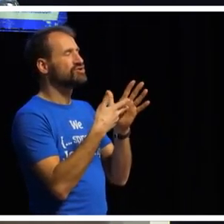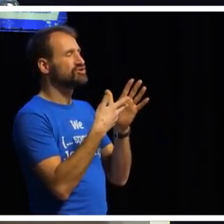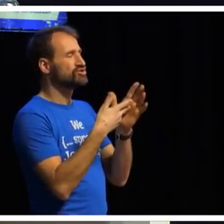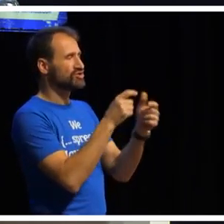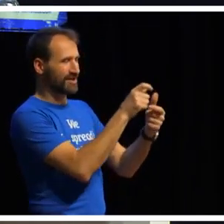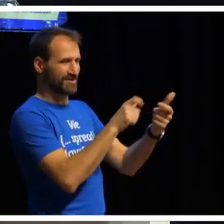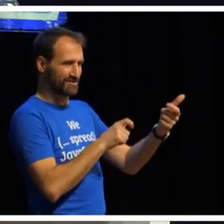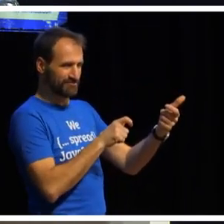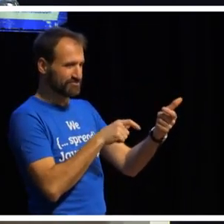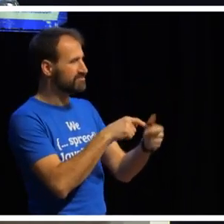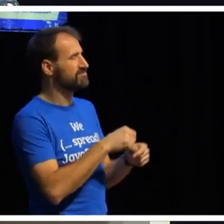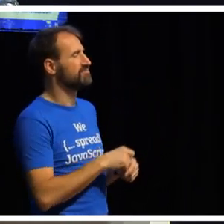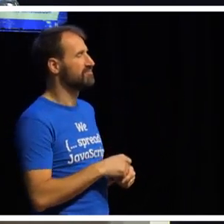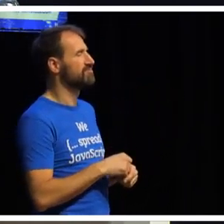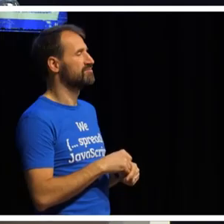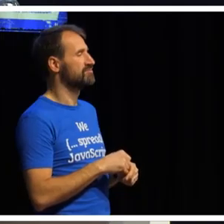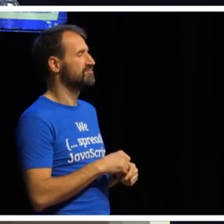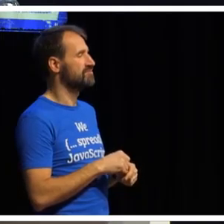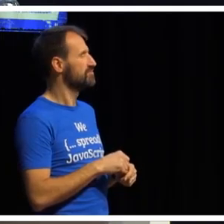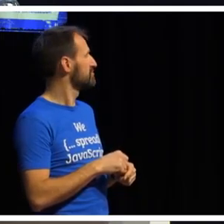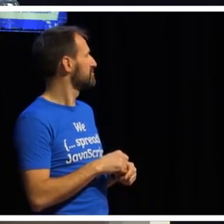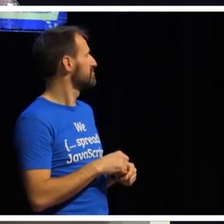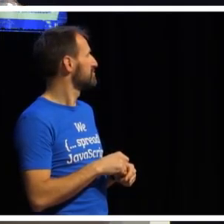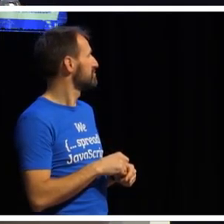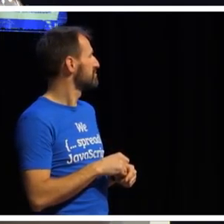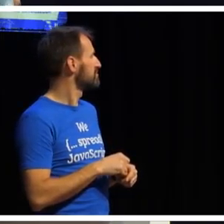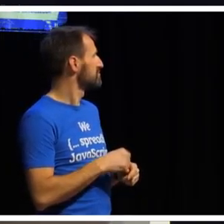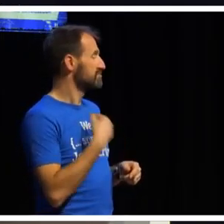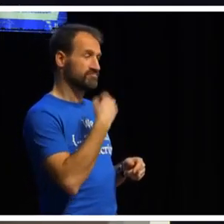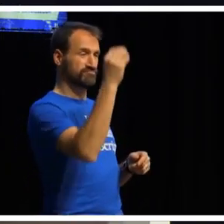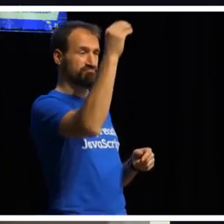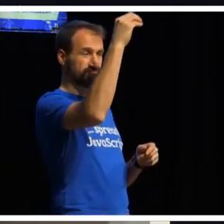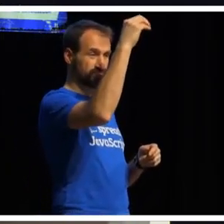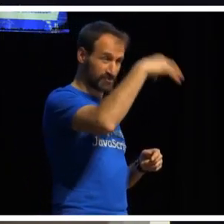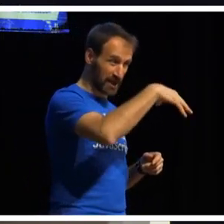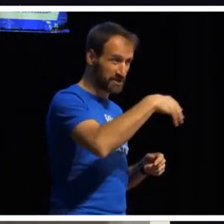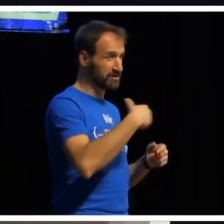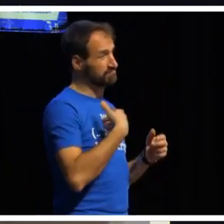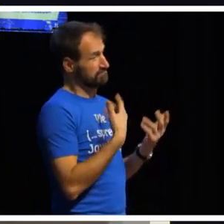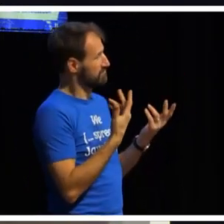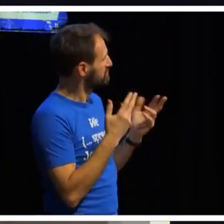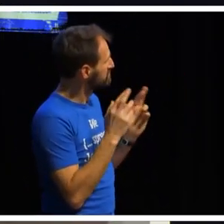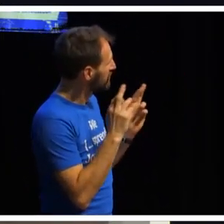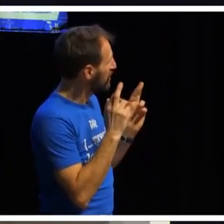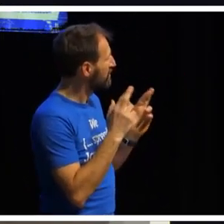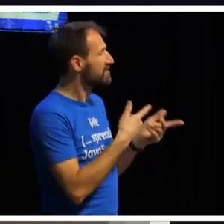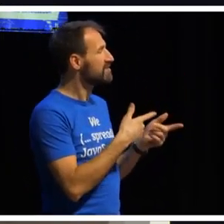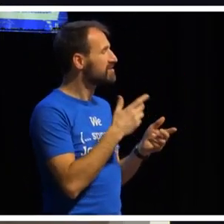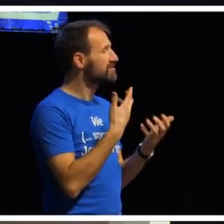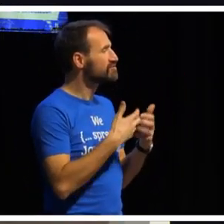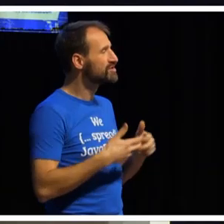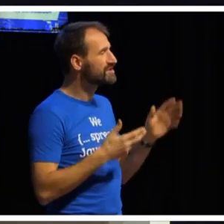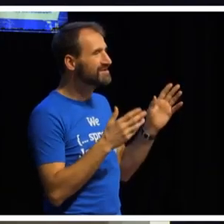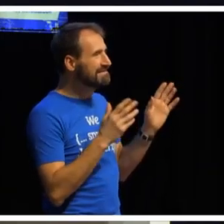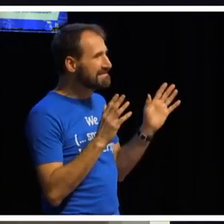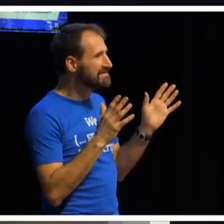it to make sure if there are beacons or not. So if I put this in here, hopefully nothing will happen yet. But if I fill it up,